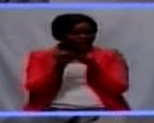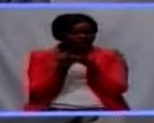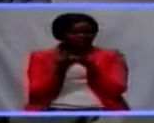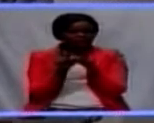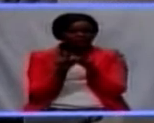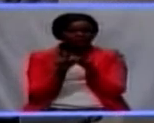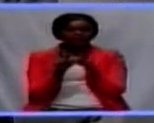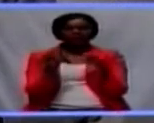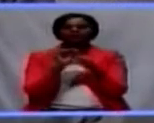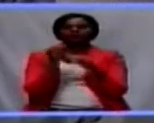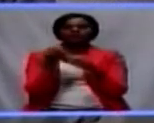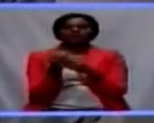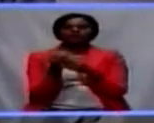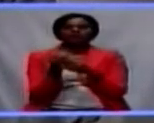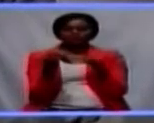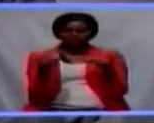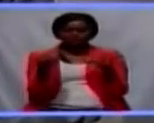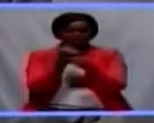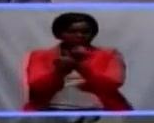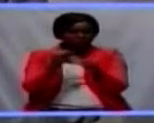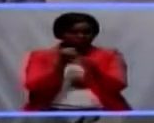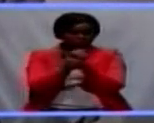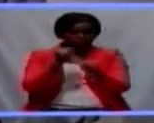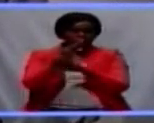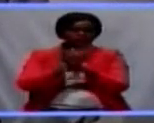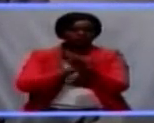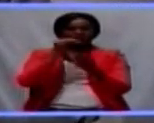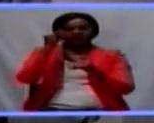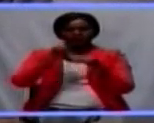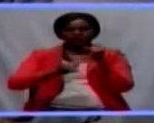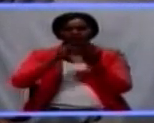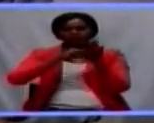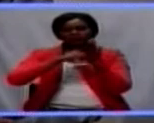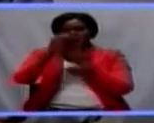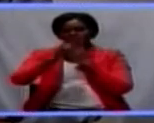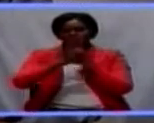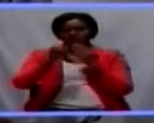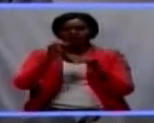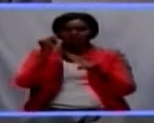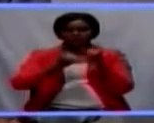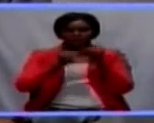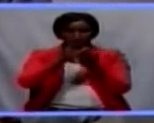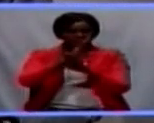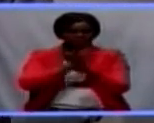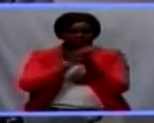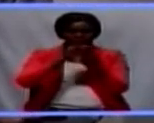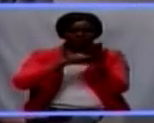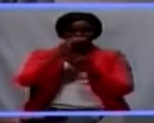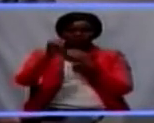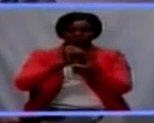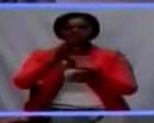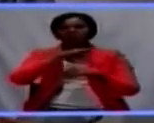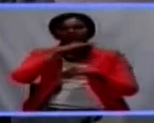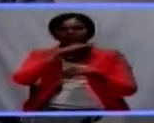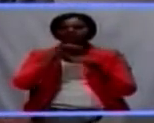agreement, or are you liquidating before end of June? If you are liquidating before end of June, fair enough, we'll waive